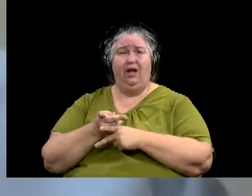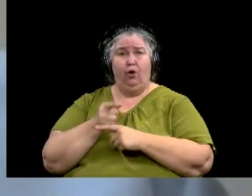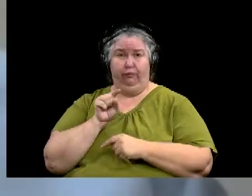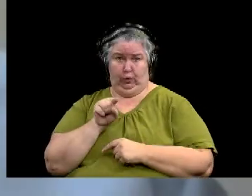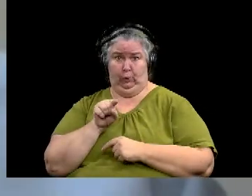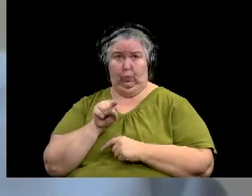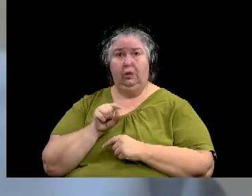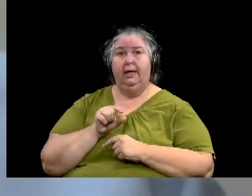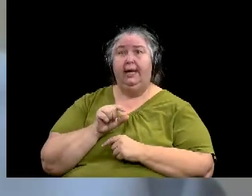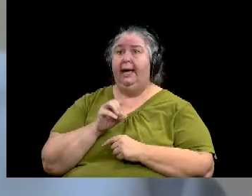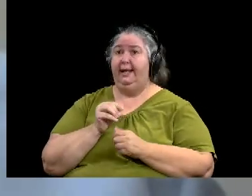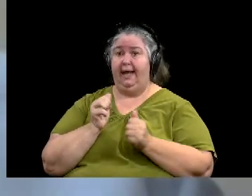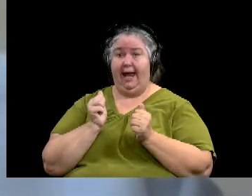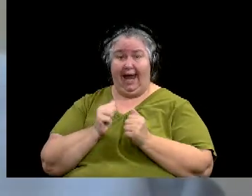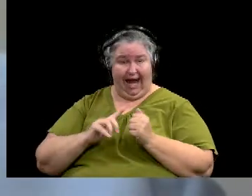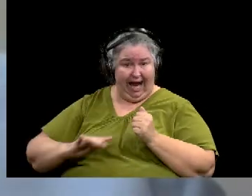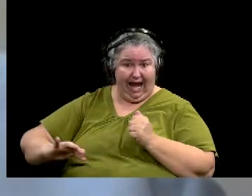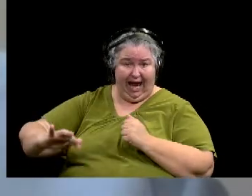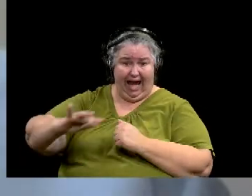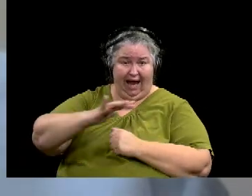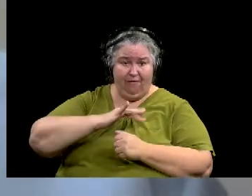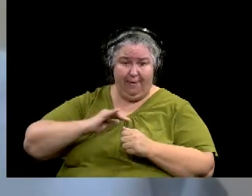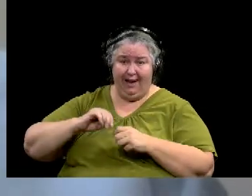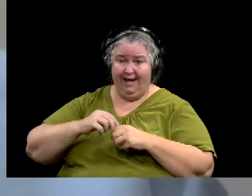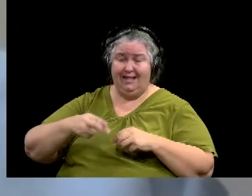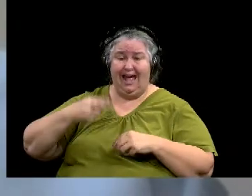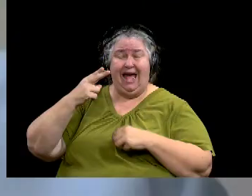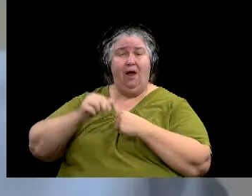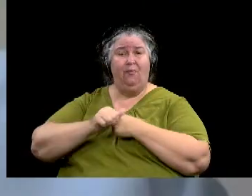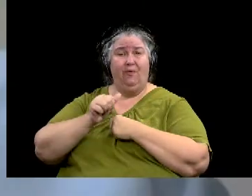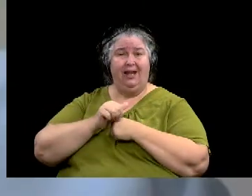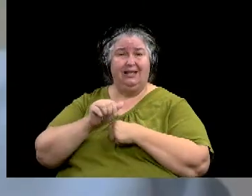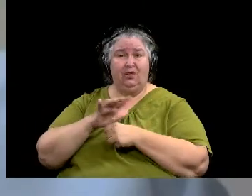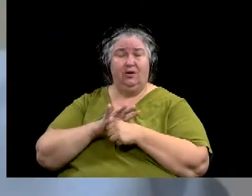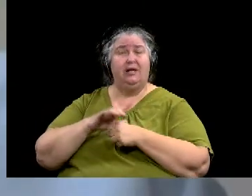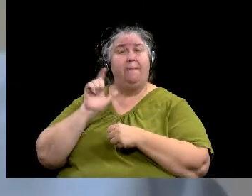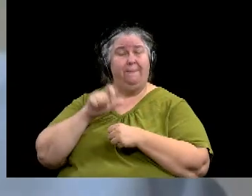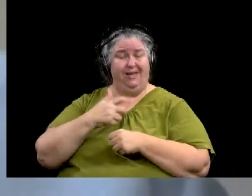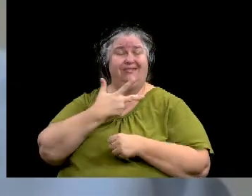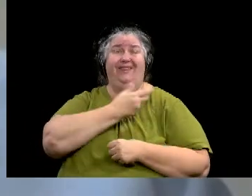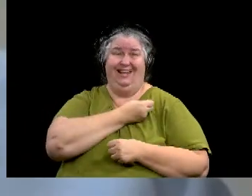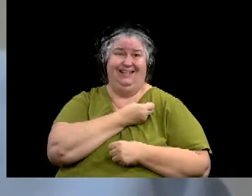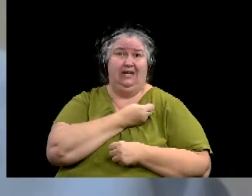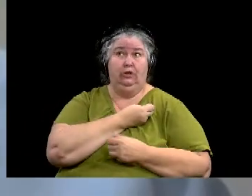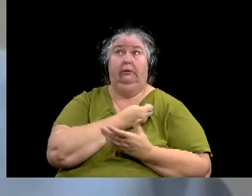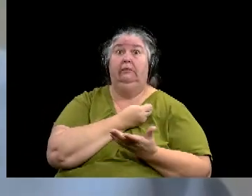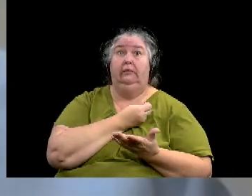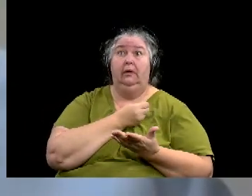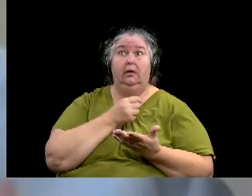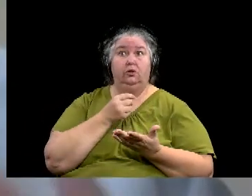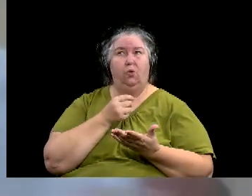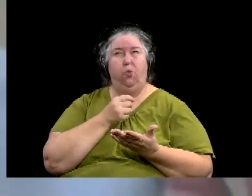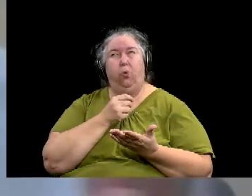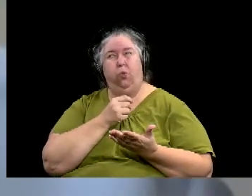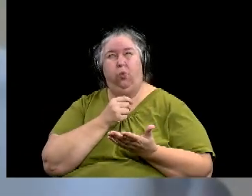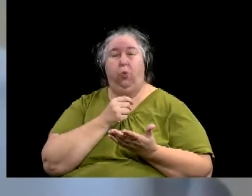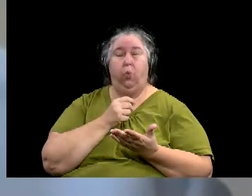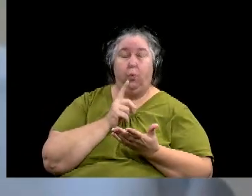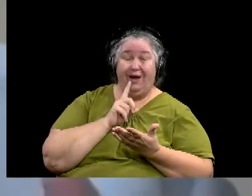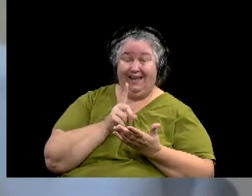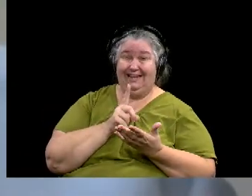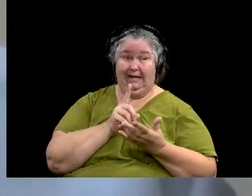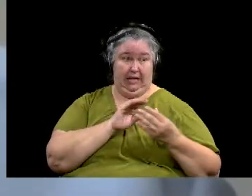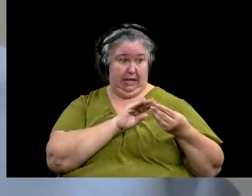risk locations had to be vaccinated. So it's been a logistical challenge. First, as we're trying